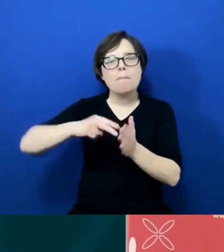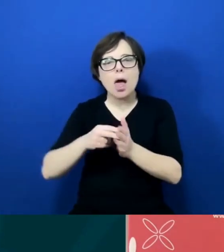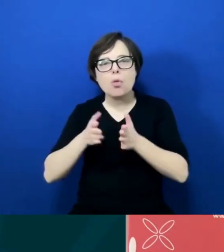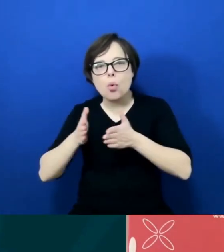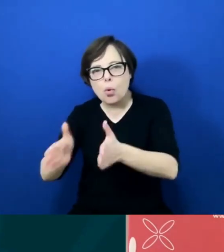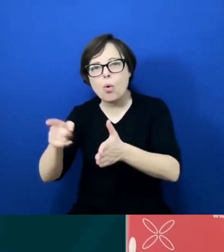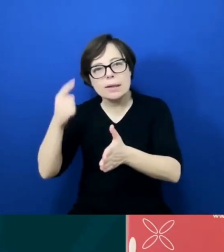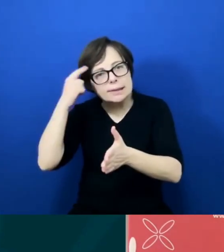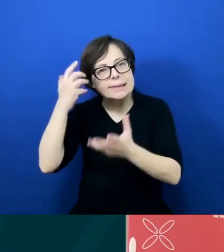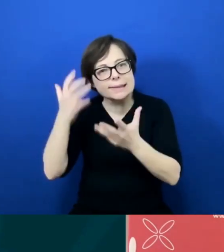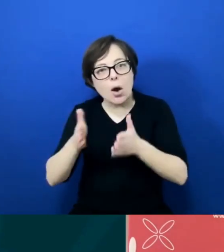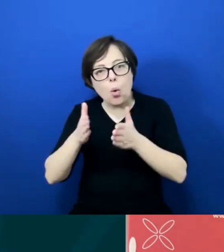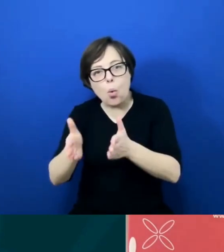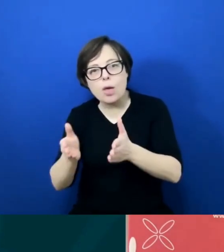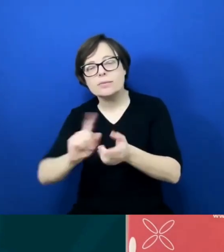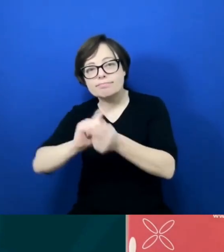the street planning